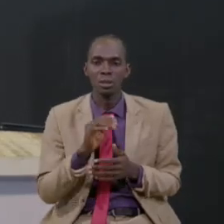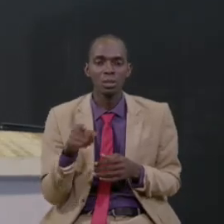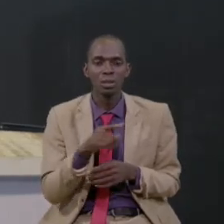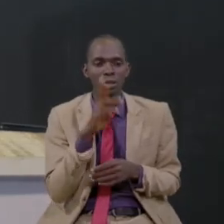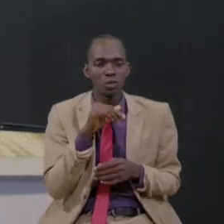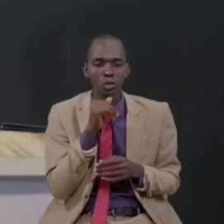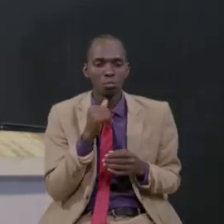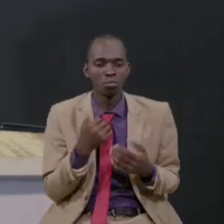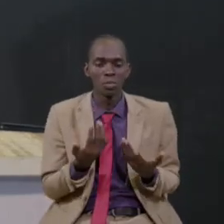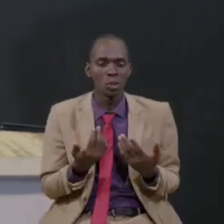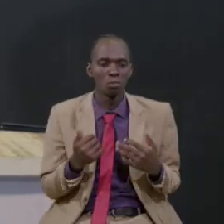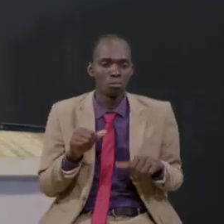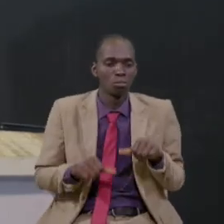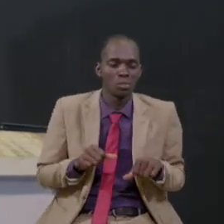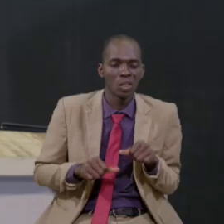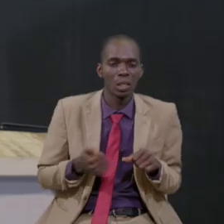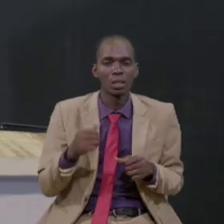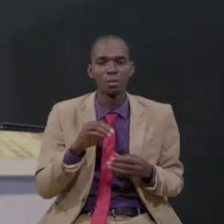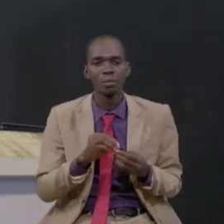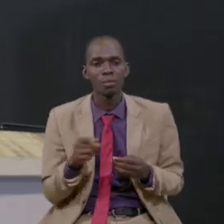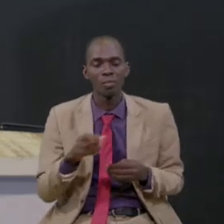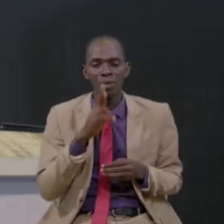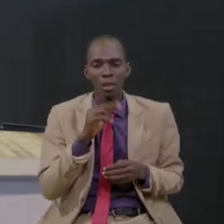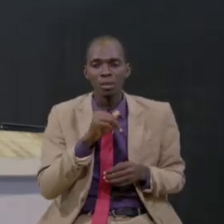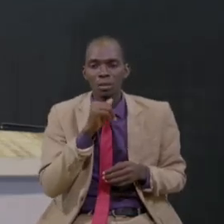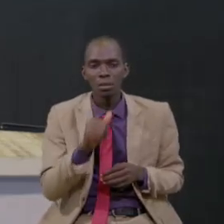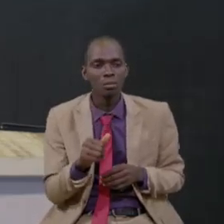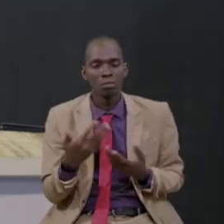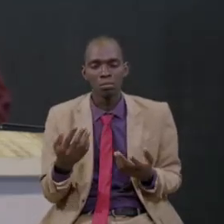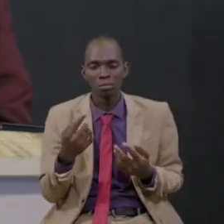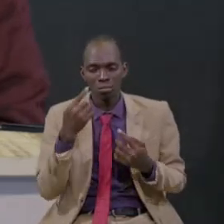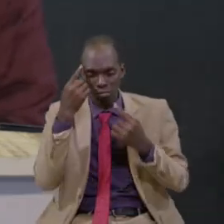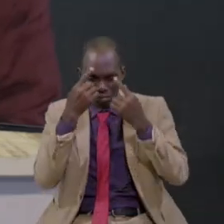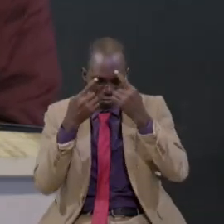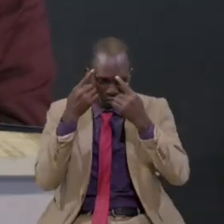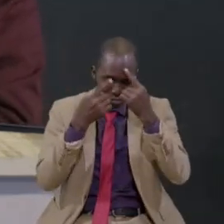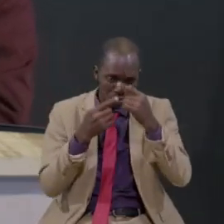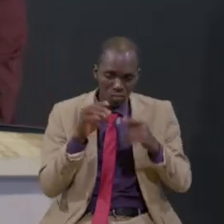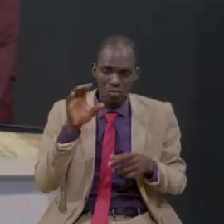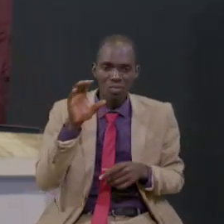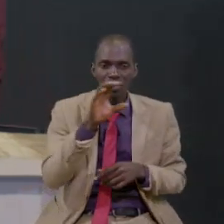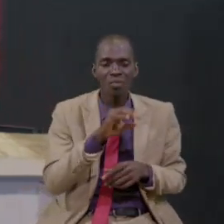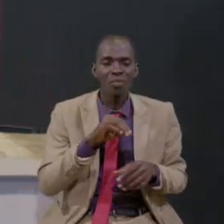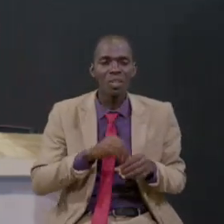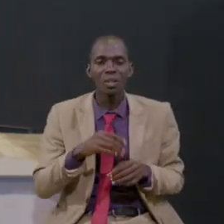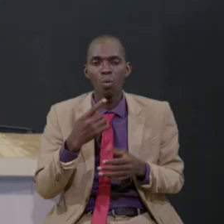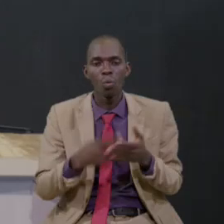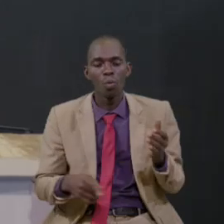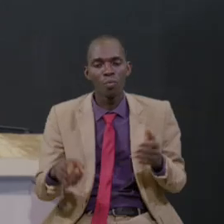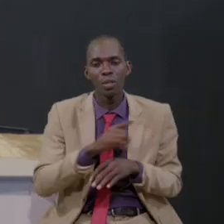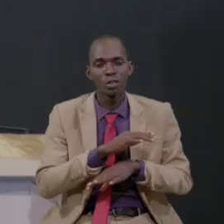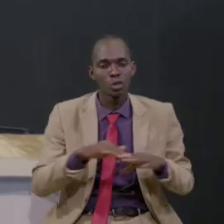anymore. They are not wondering what they believe or what they don't believe. Stabilize the